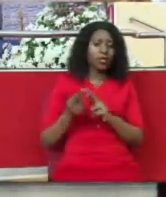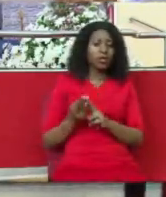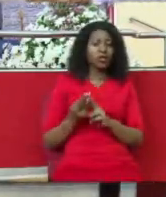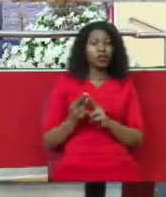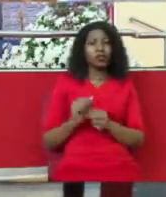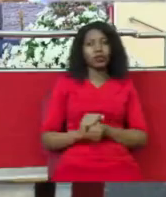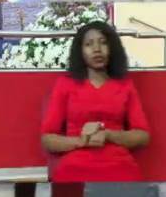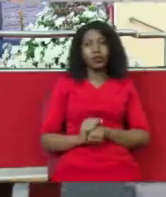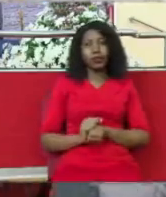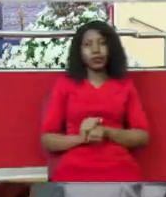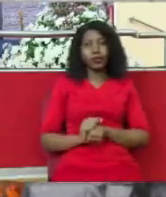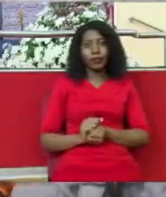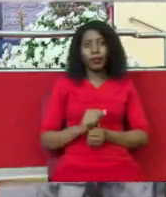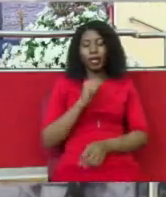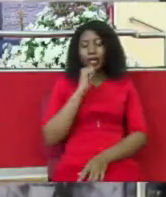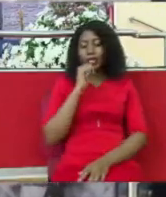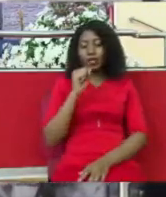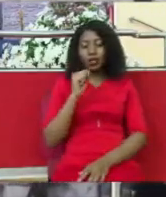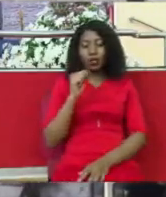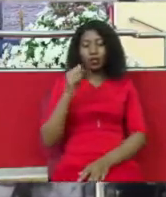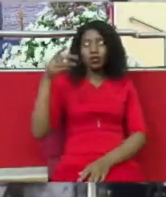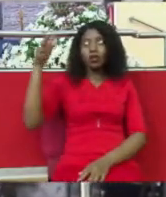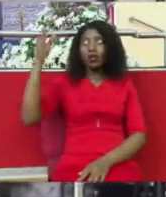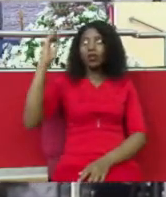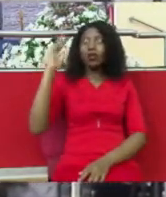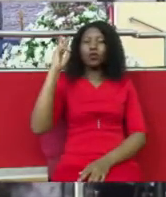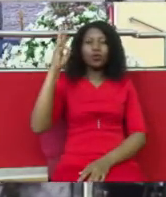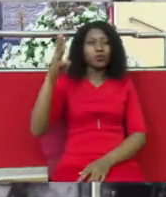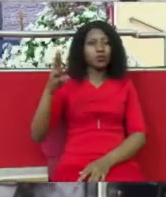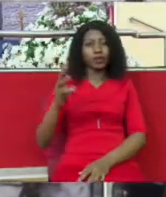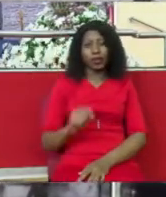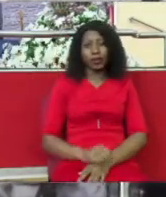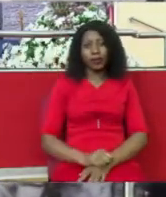It is not in the Lord's will.